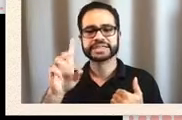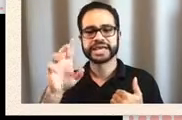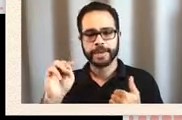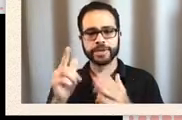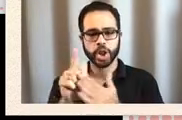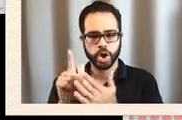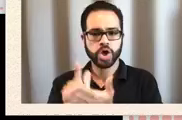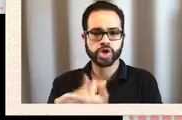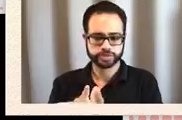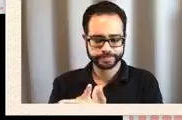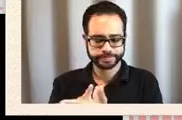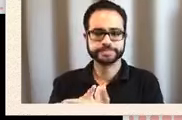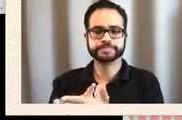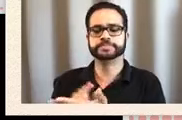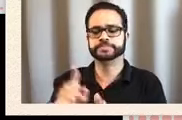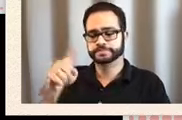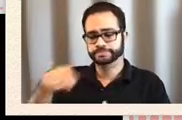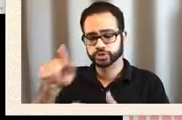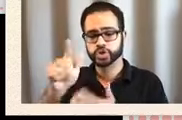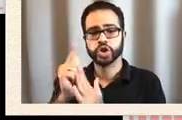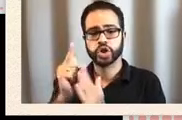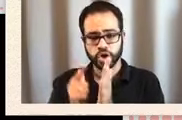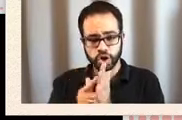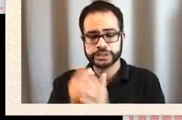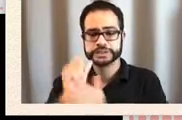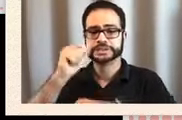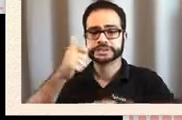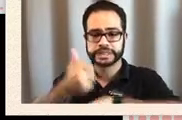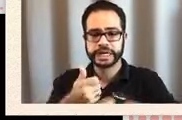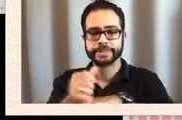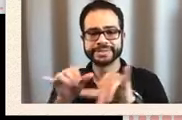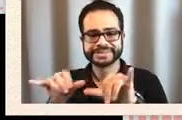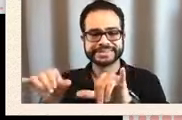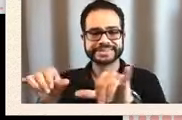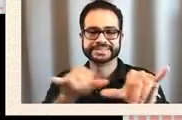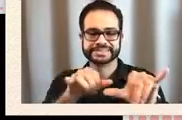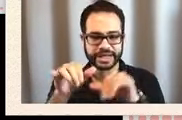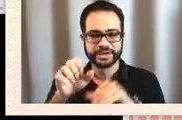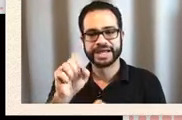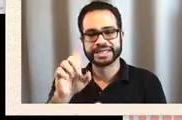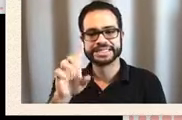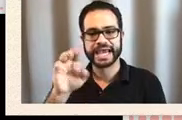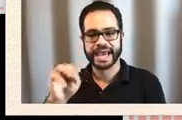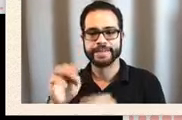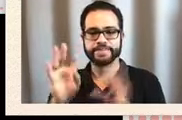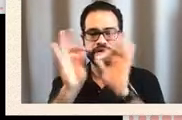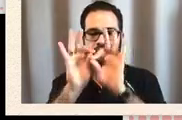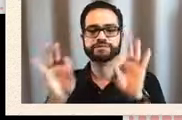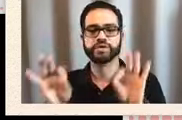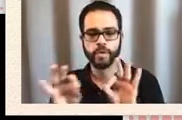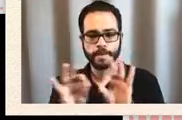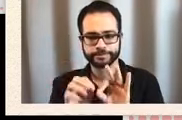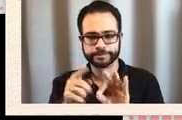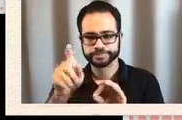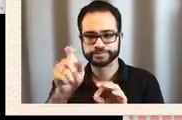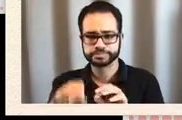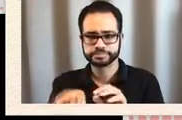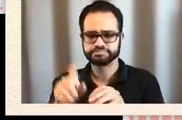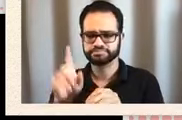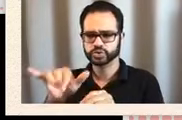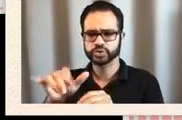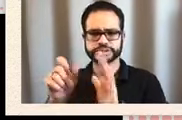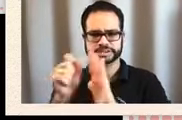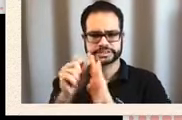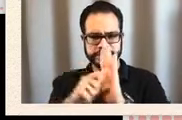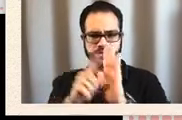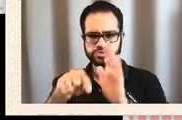laws usually set out a standard supported decision-making form, which you can, in a lot of the states, you can use that form or something